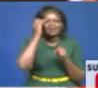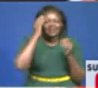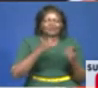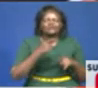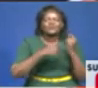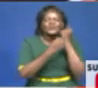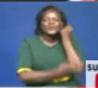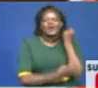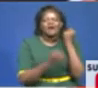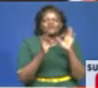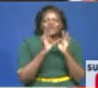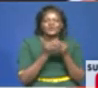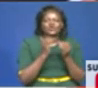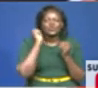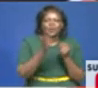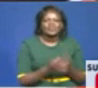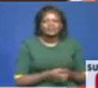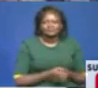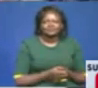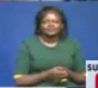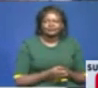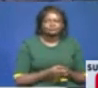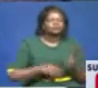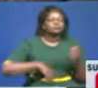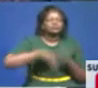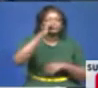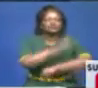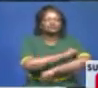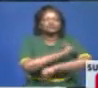poor background are going to drop out of the school.